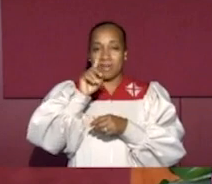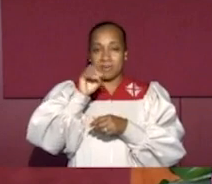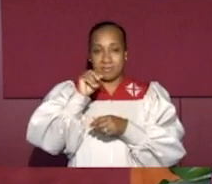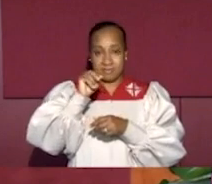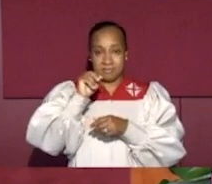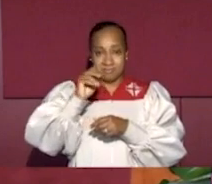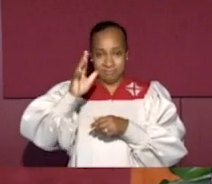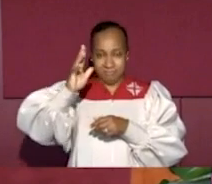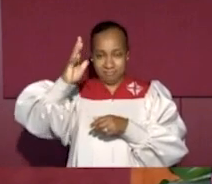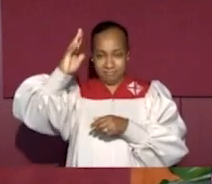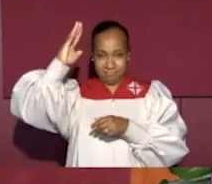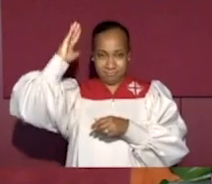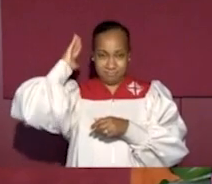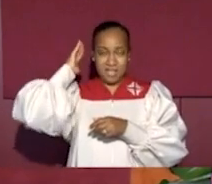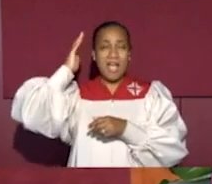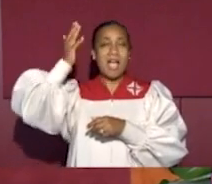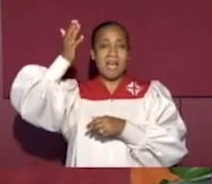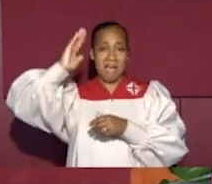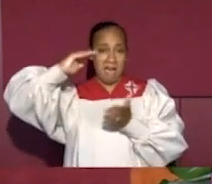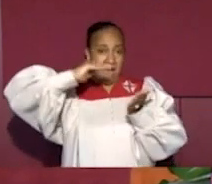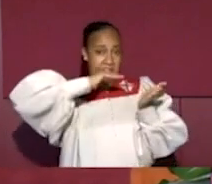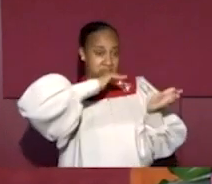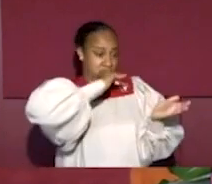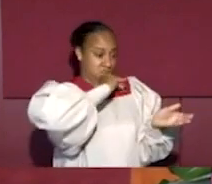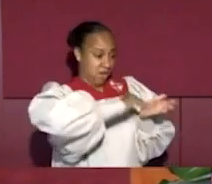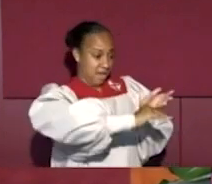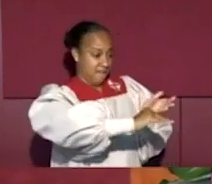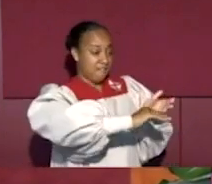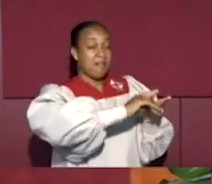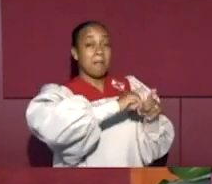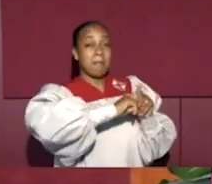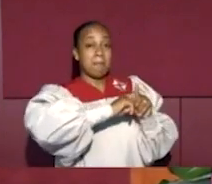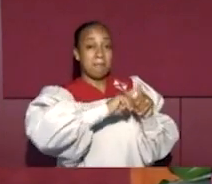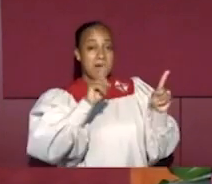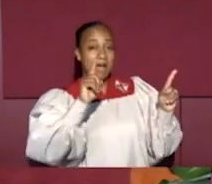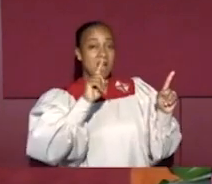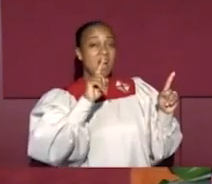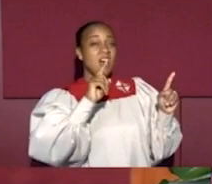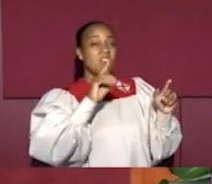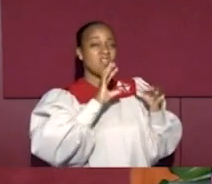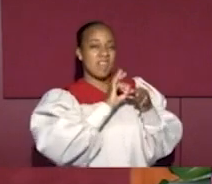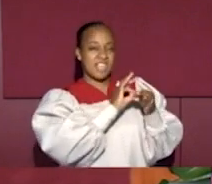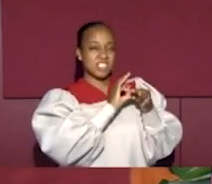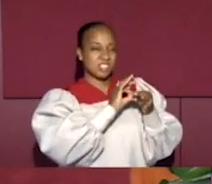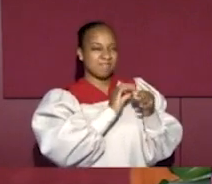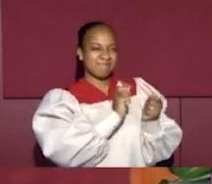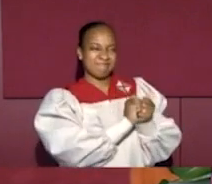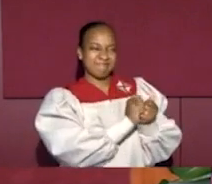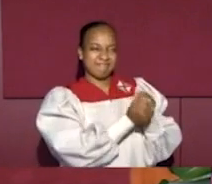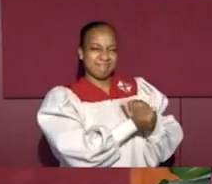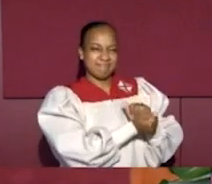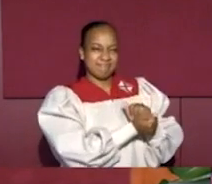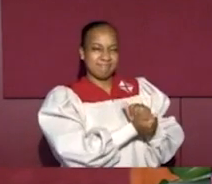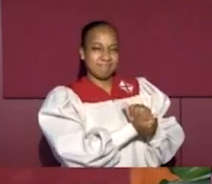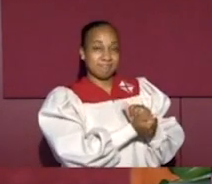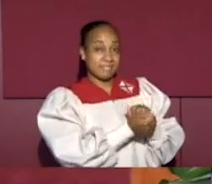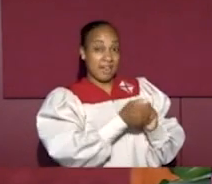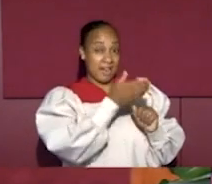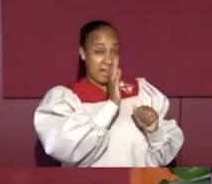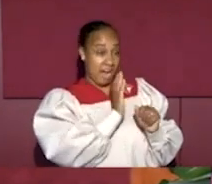them, but it altered the relationship. You know, God forgave Adam and Eve, but he also put them out.